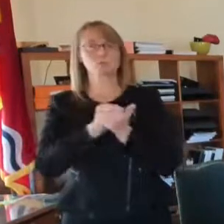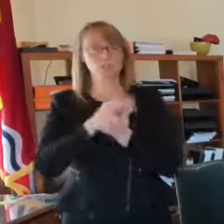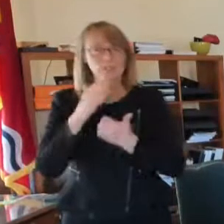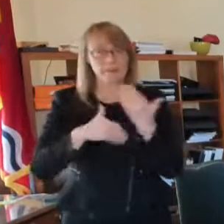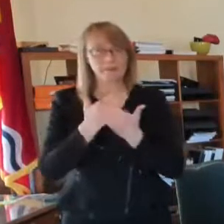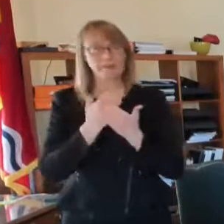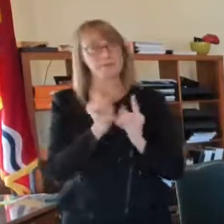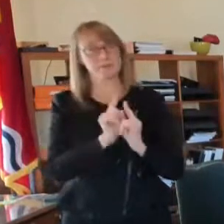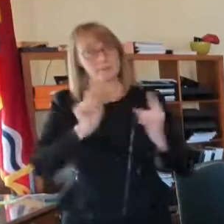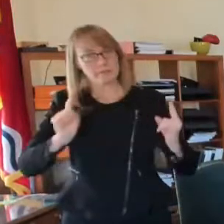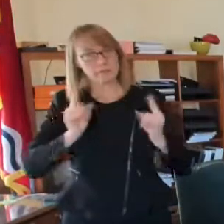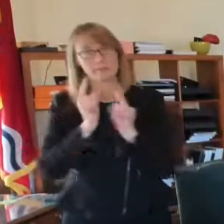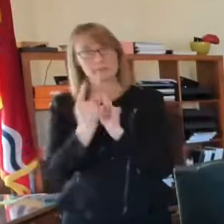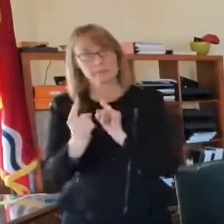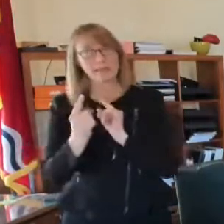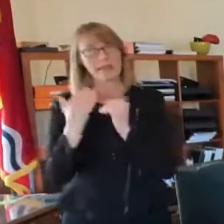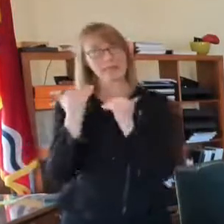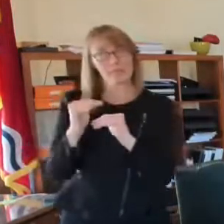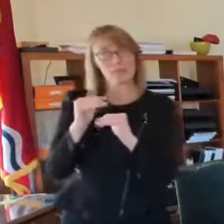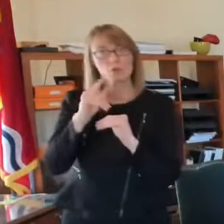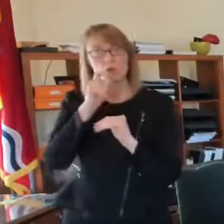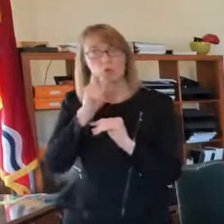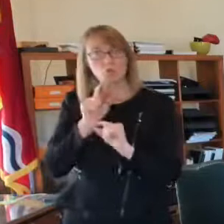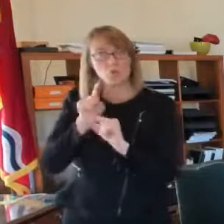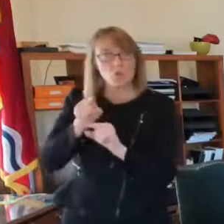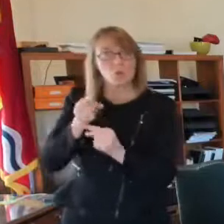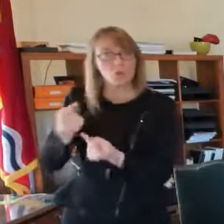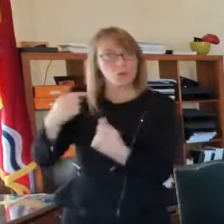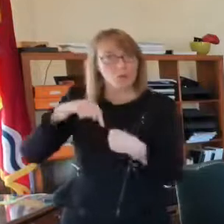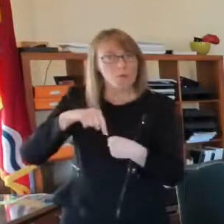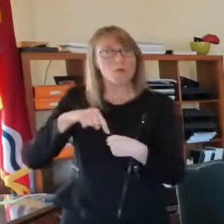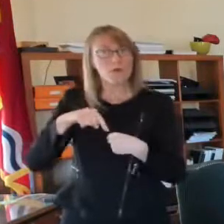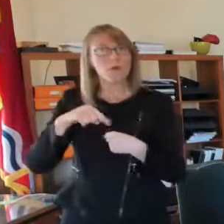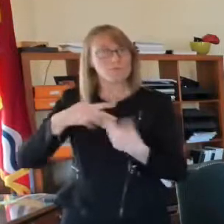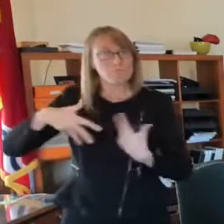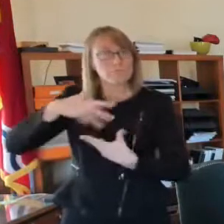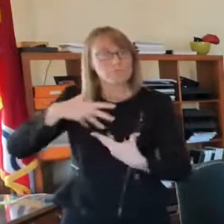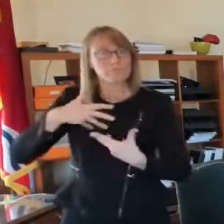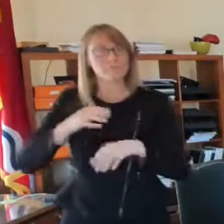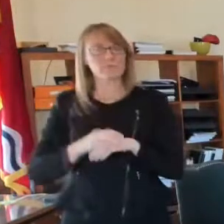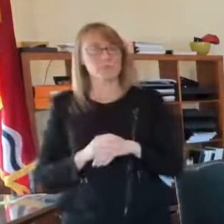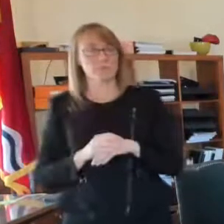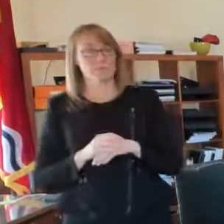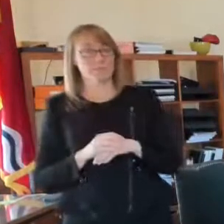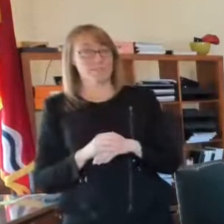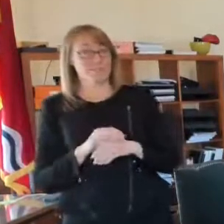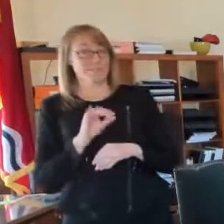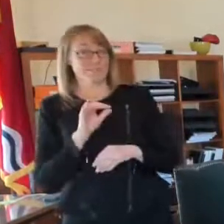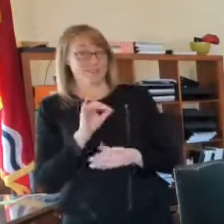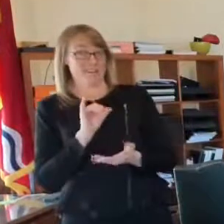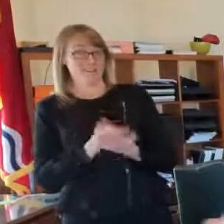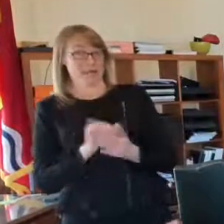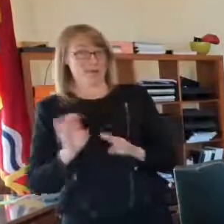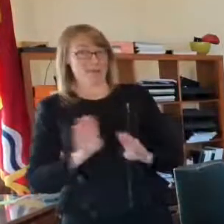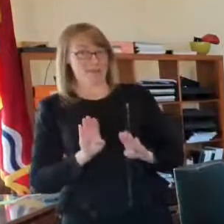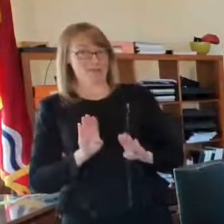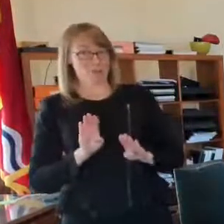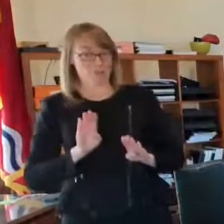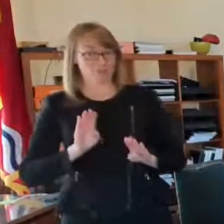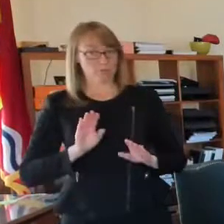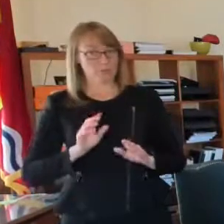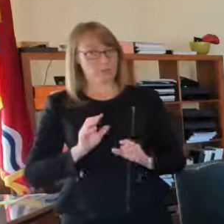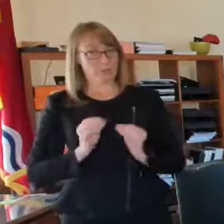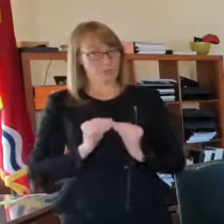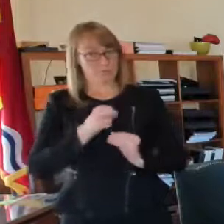commended because it is frankly the only thing that is going to get us from where we are now to where we